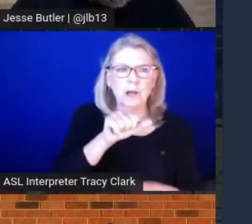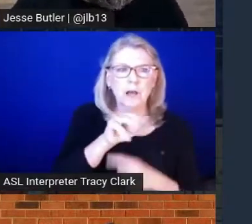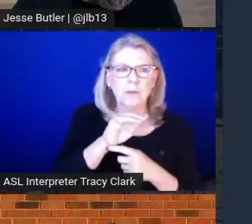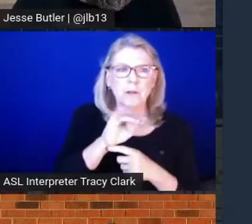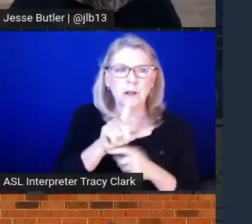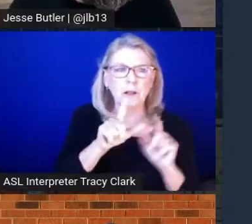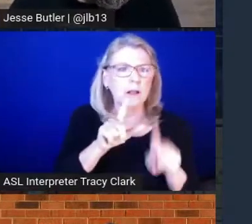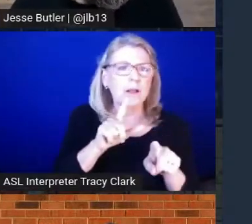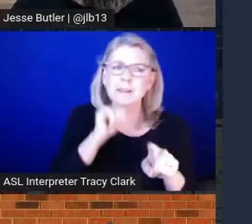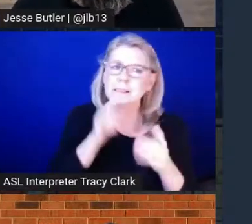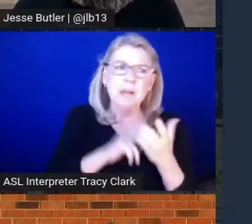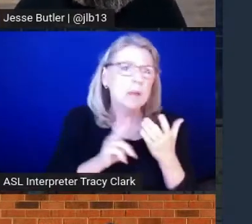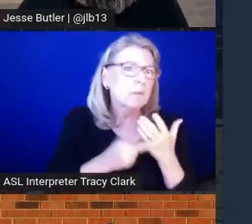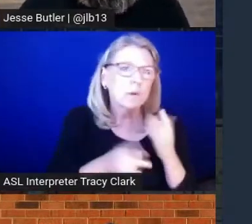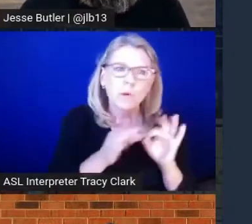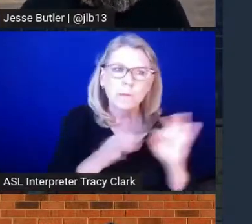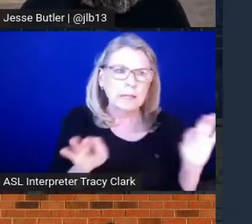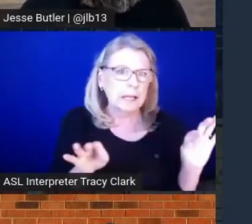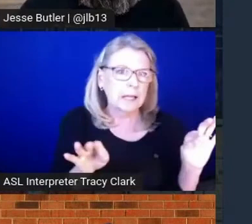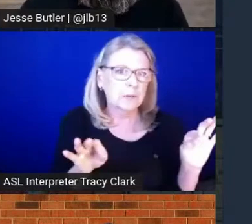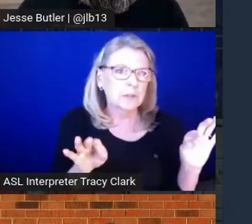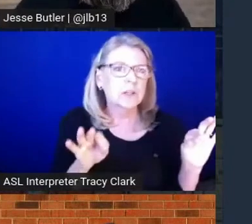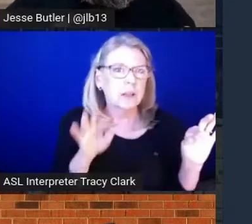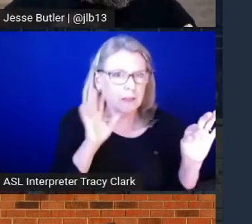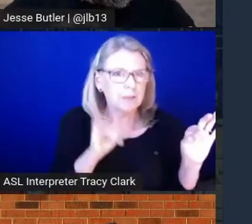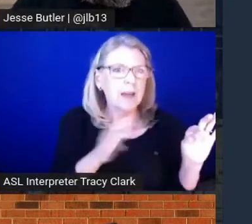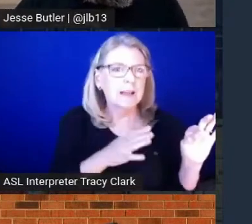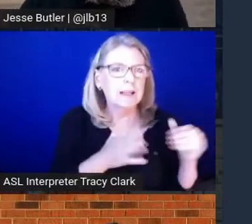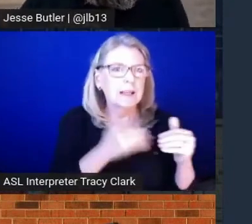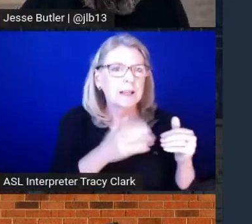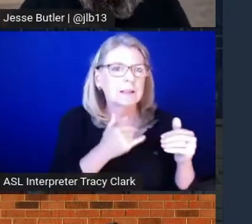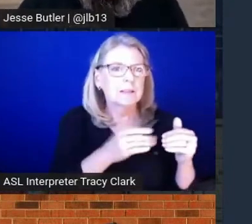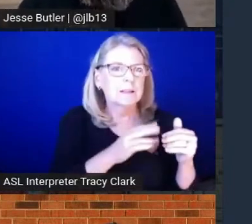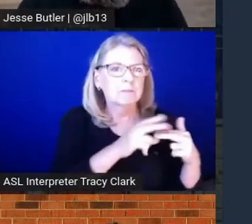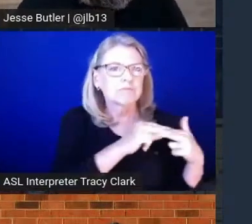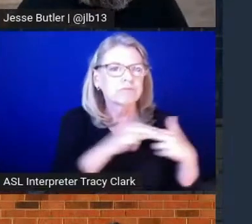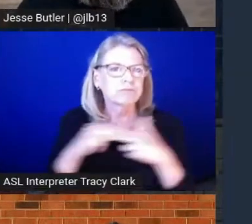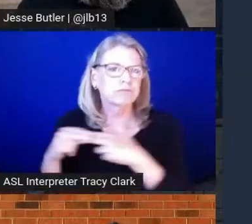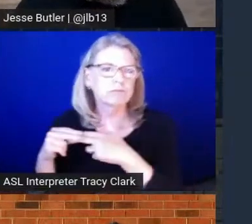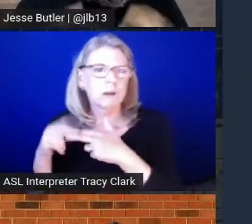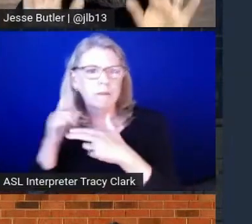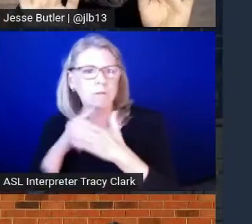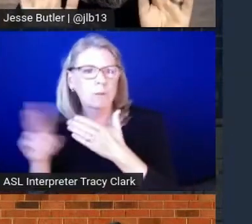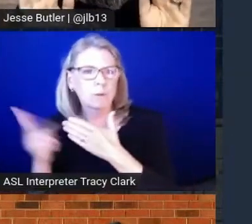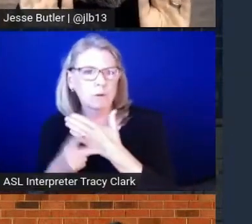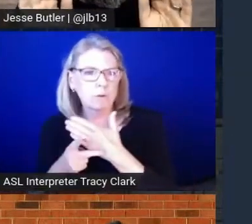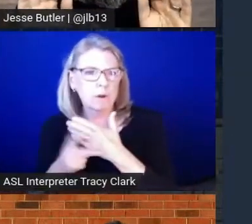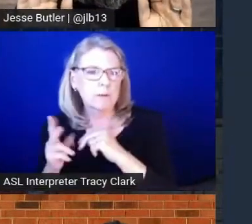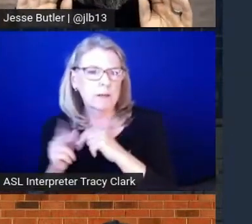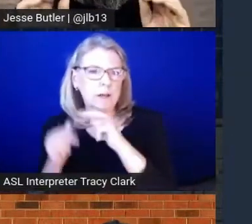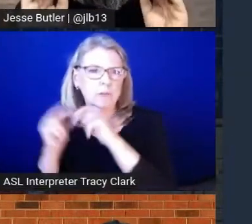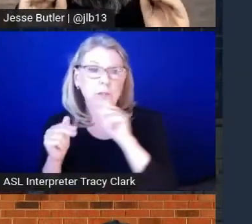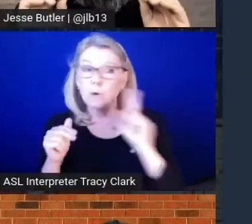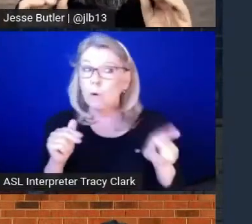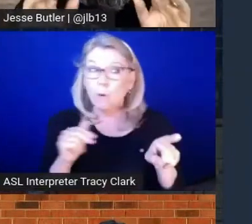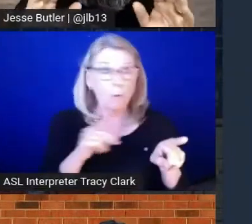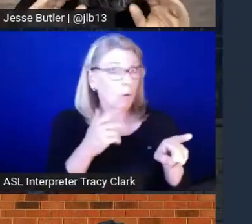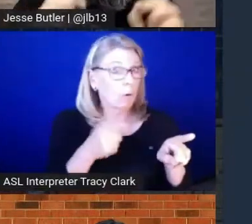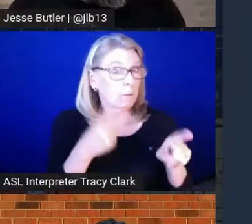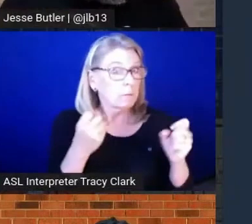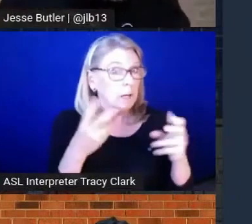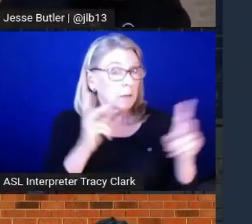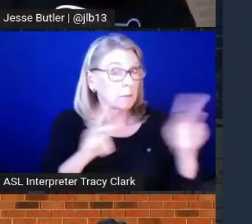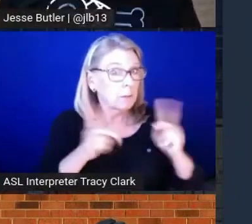that like lends itself to programming constructs. There's a big debate. There's a big debate on that, right? Well, I didn't say it's not a programming language. I was